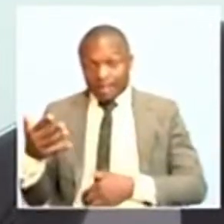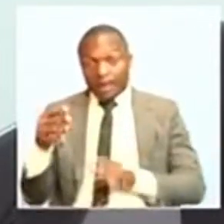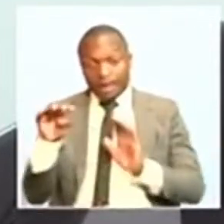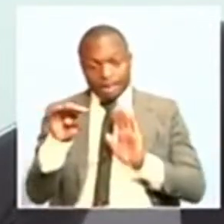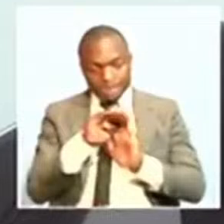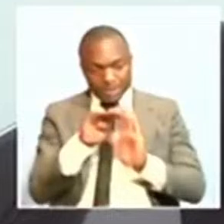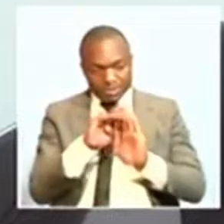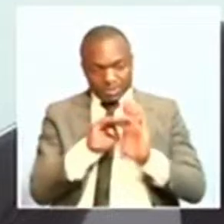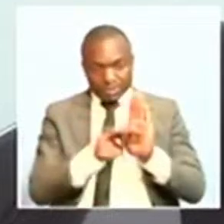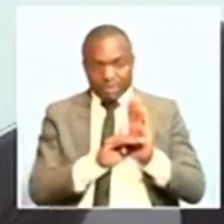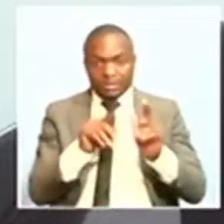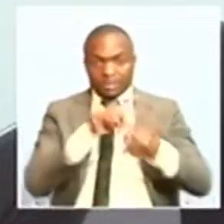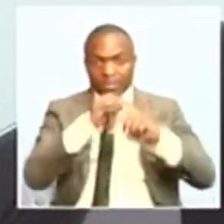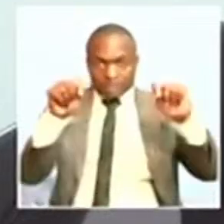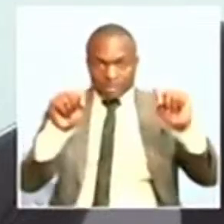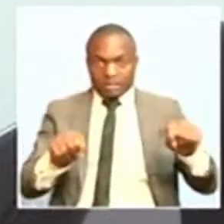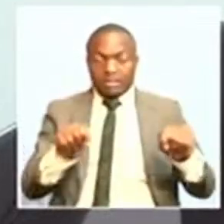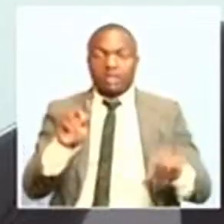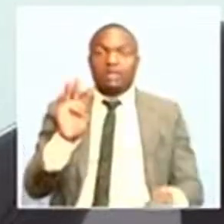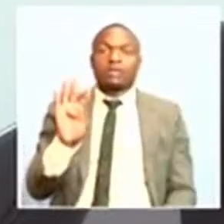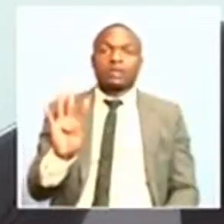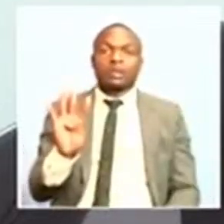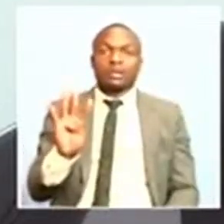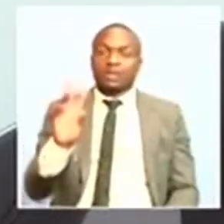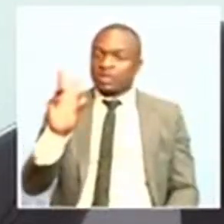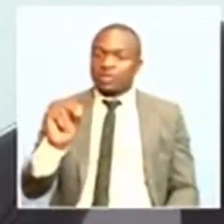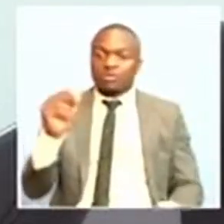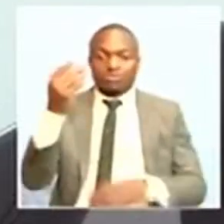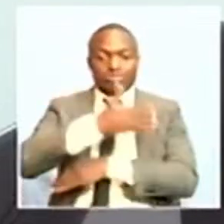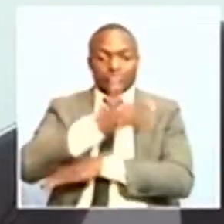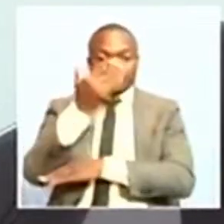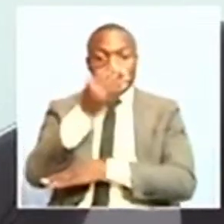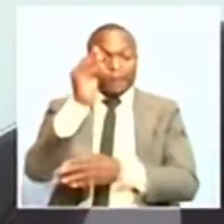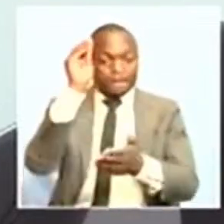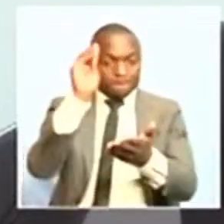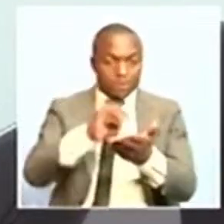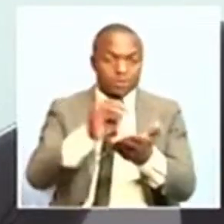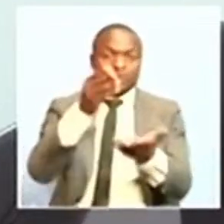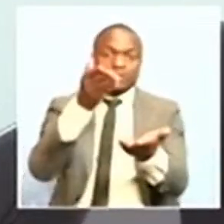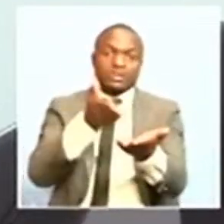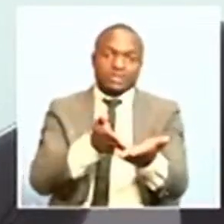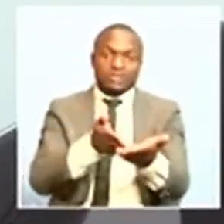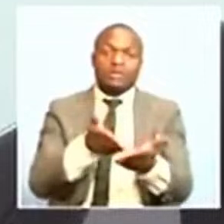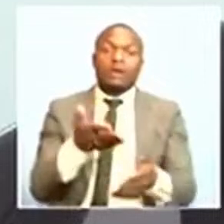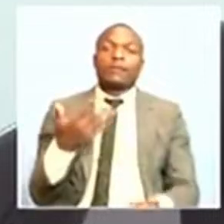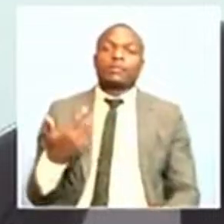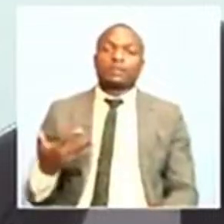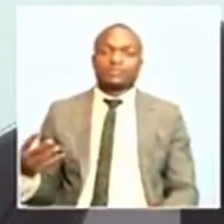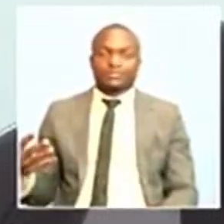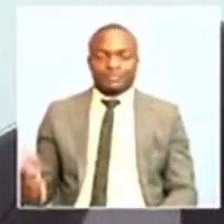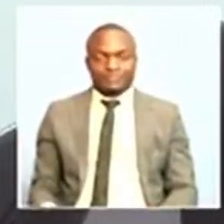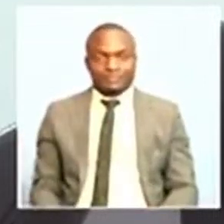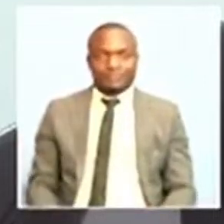4, Honorable Chair, no customs duty currently is imposed on these products.